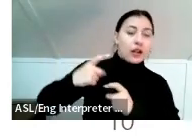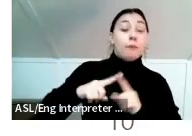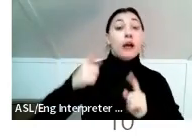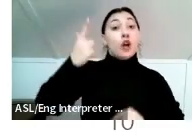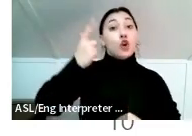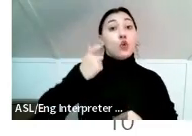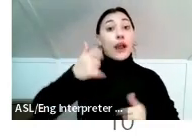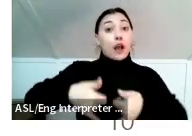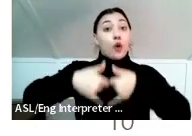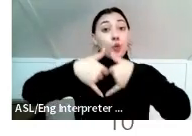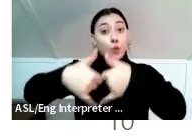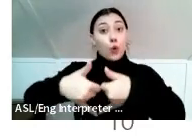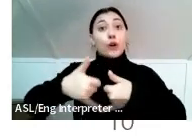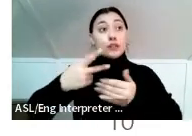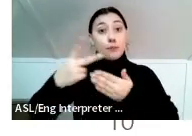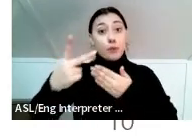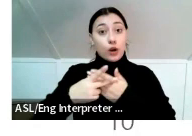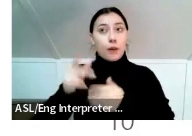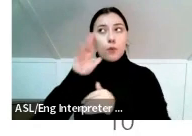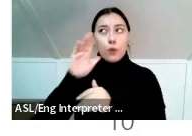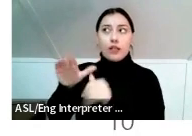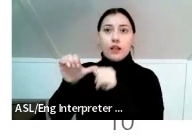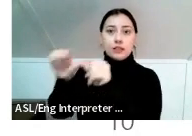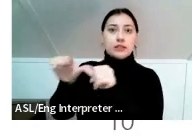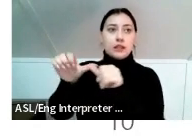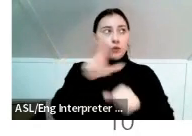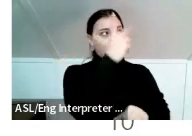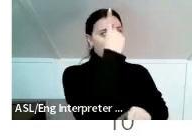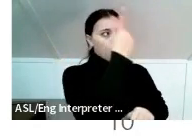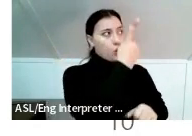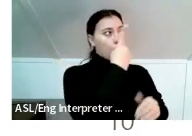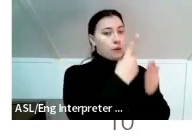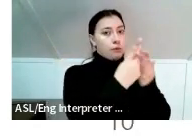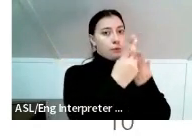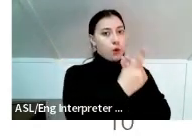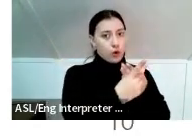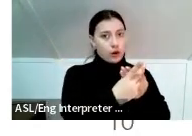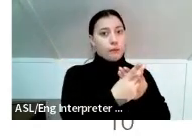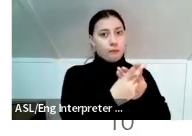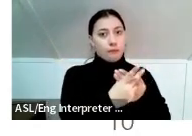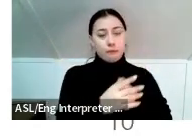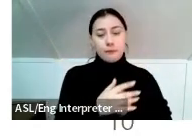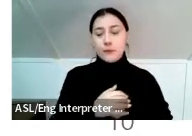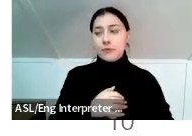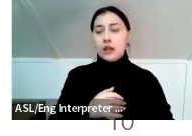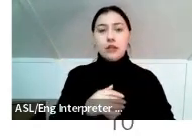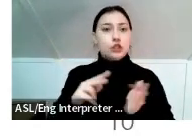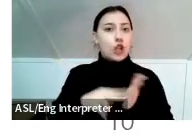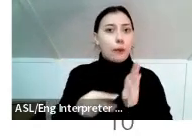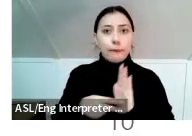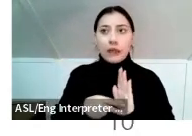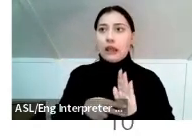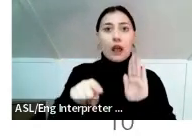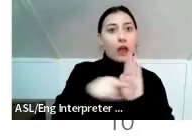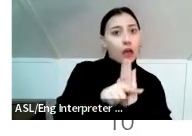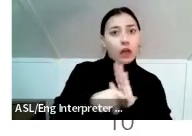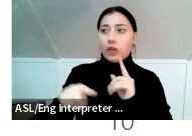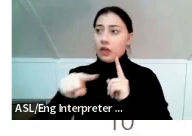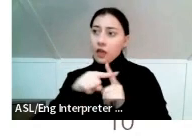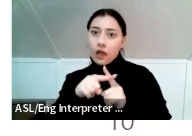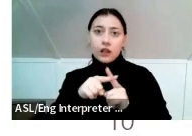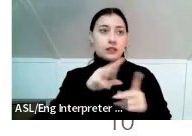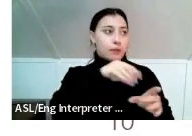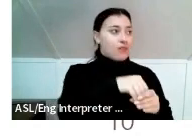through this program will be consistent with portfolio grant amounts. So there is no disadvantage or advantage to being in